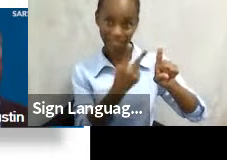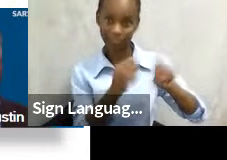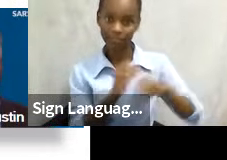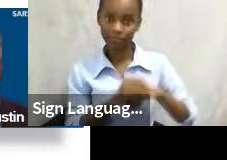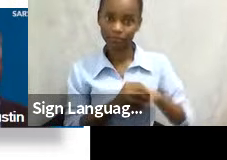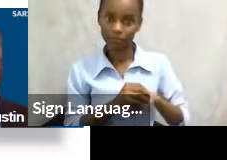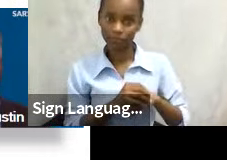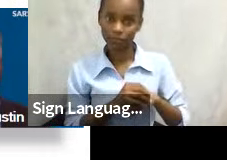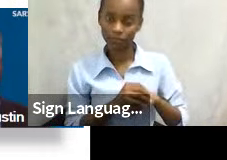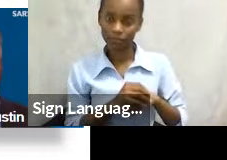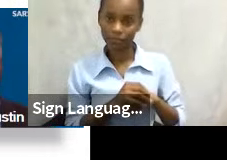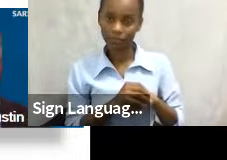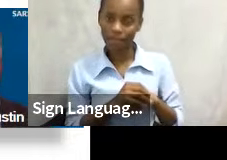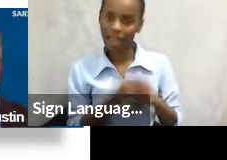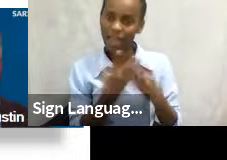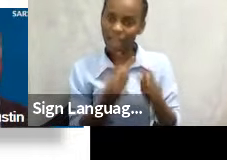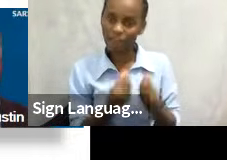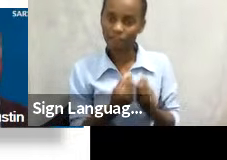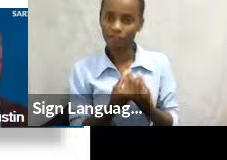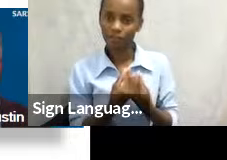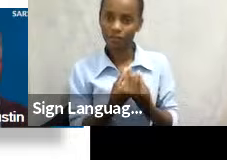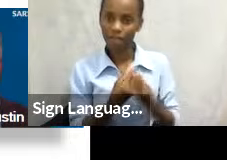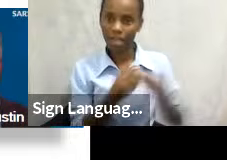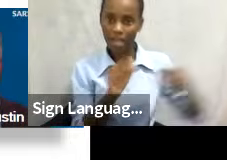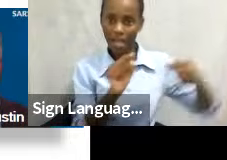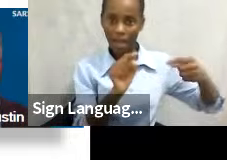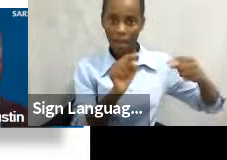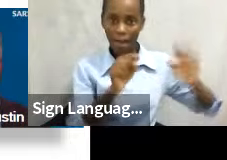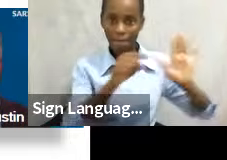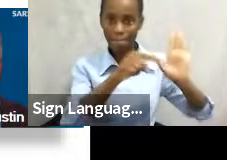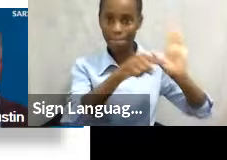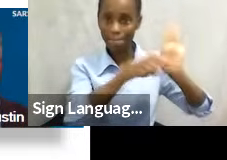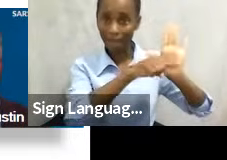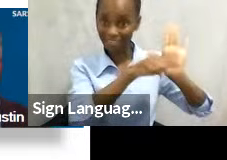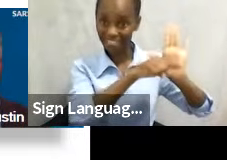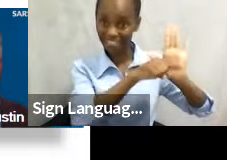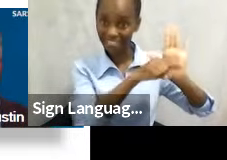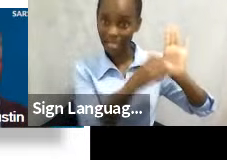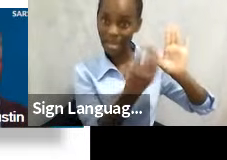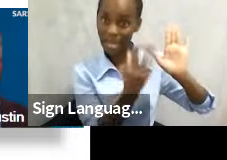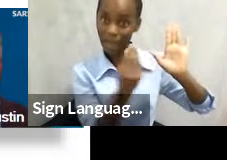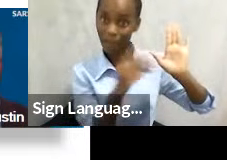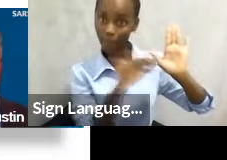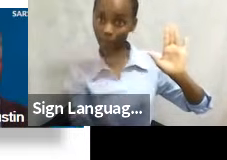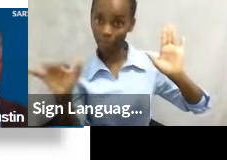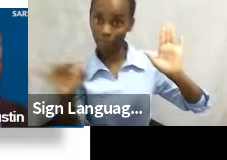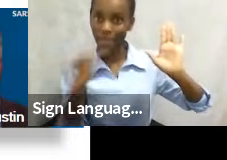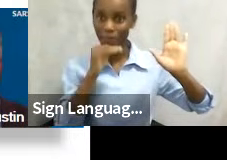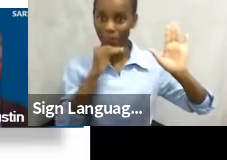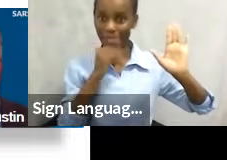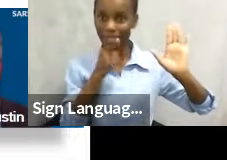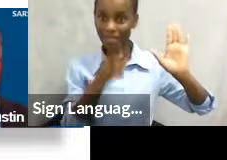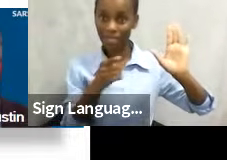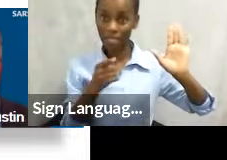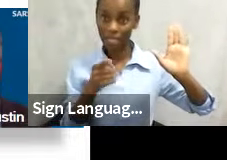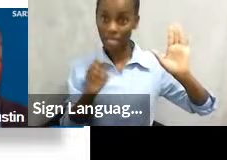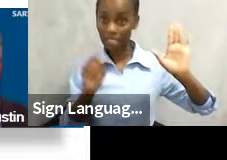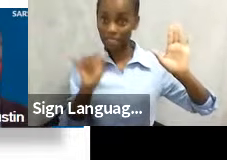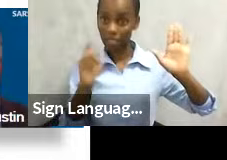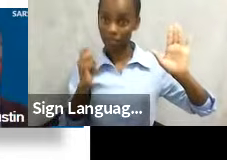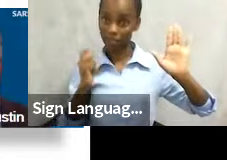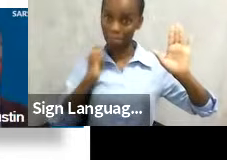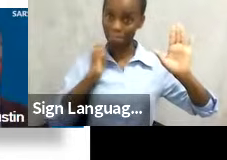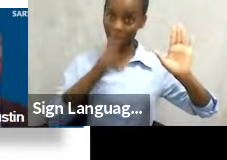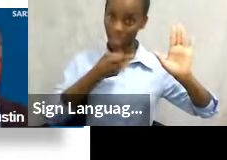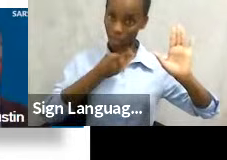has the number has a minus sign in front of it, it means that SARS owes you money. In other words, you're due a refund. Where there's no minus sign in